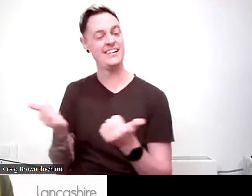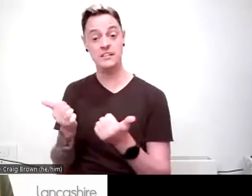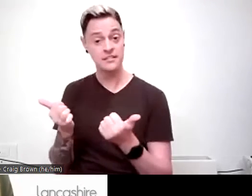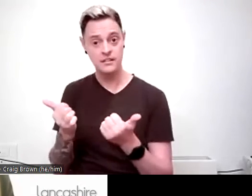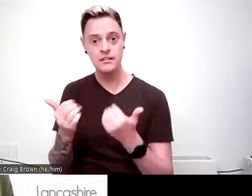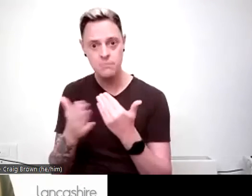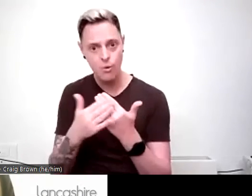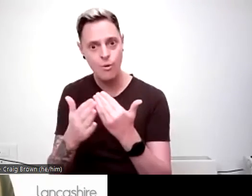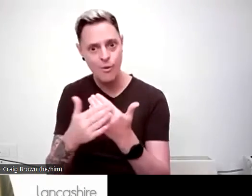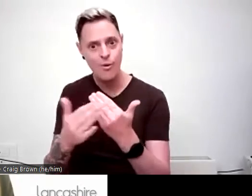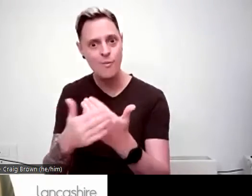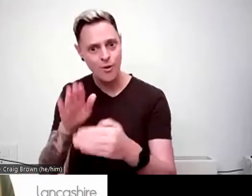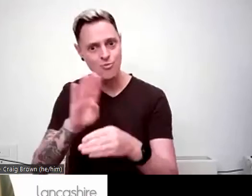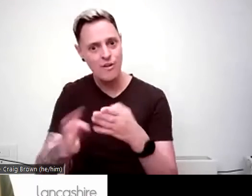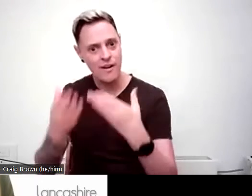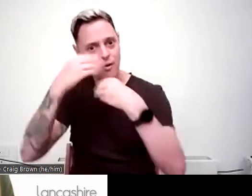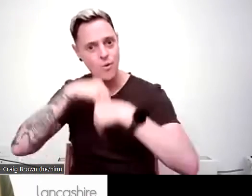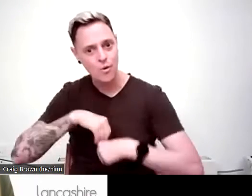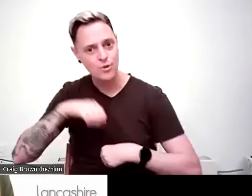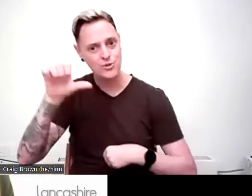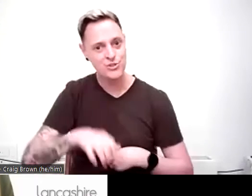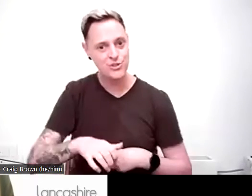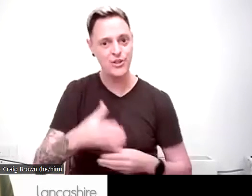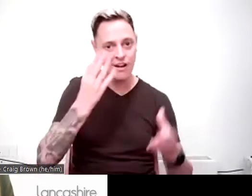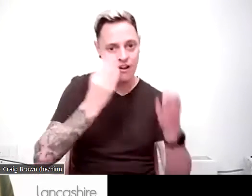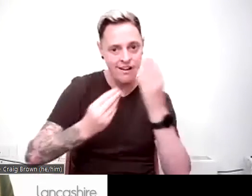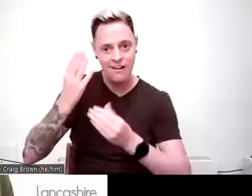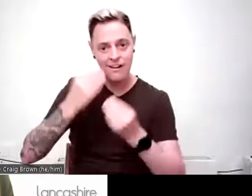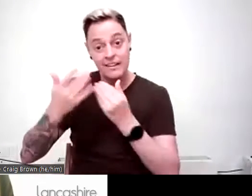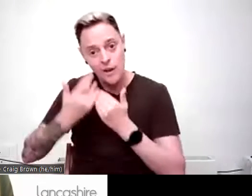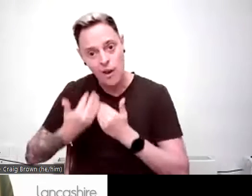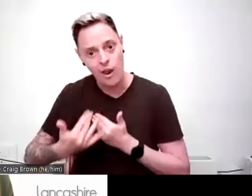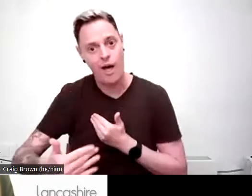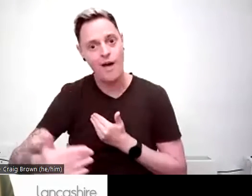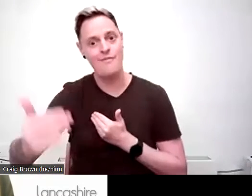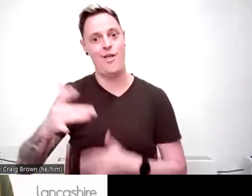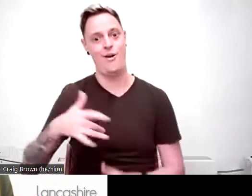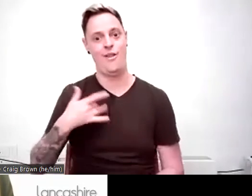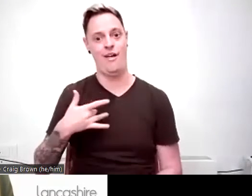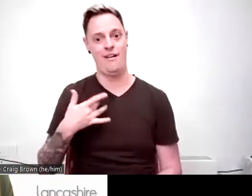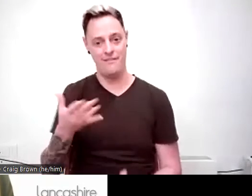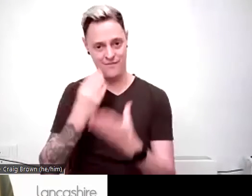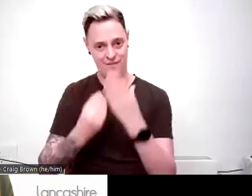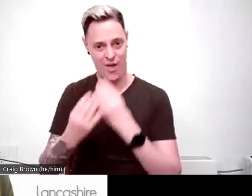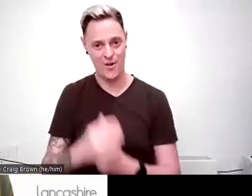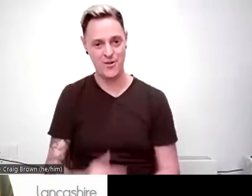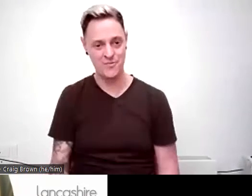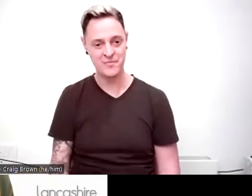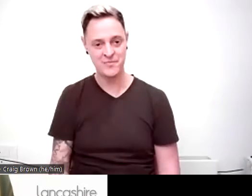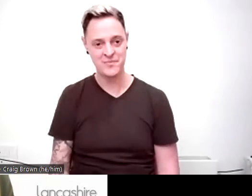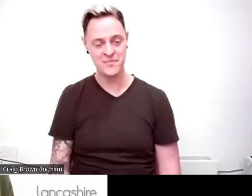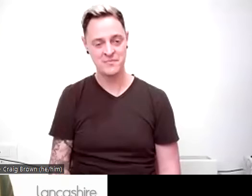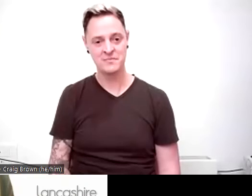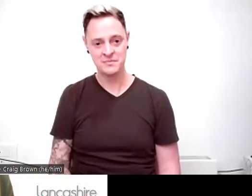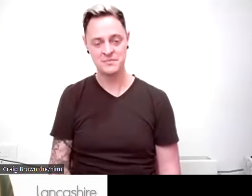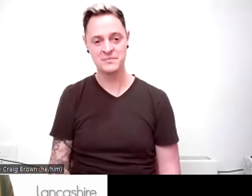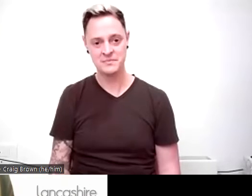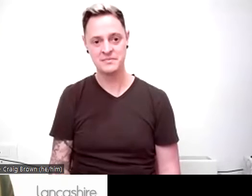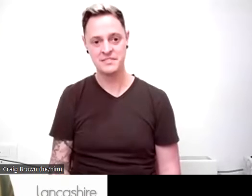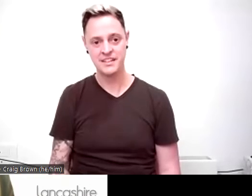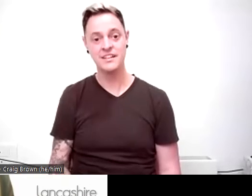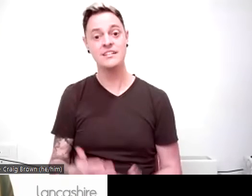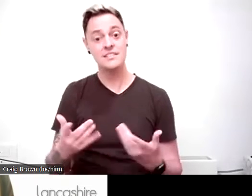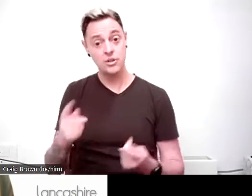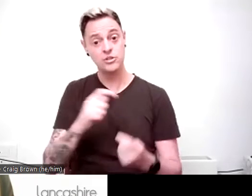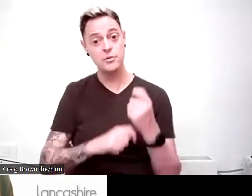thing. It's you know, like yoga is, it's a lifelong thing, it's a lifelong study, it's a lifelong journey. So making that a